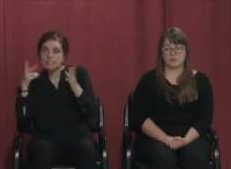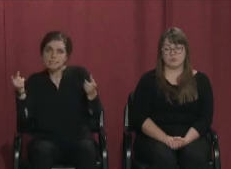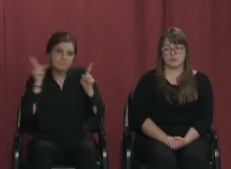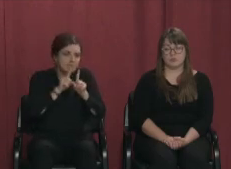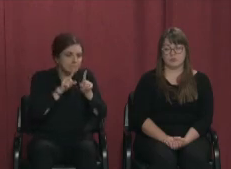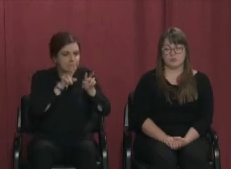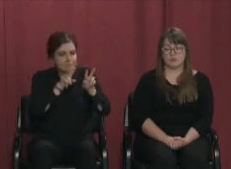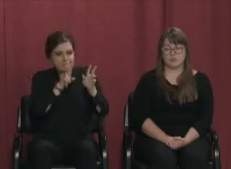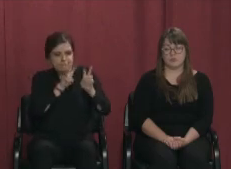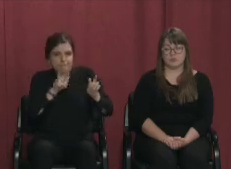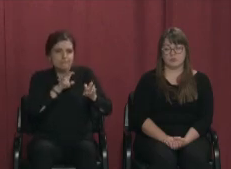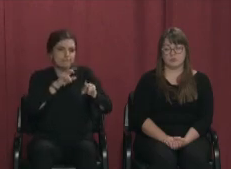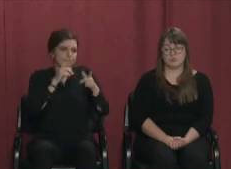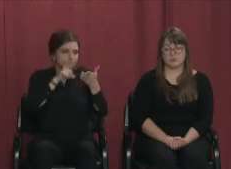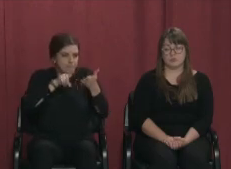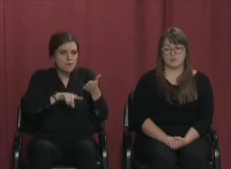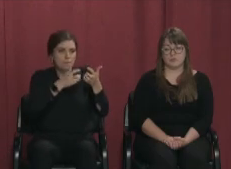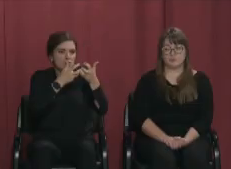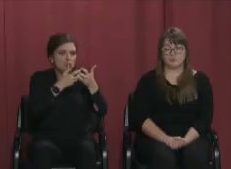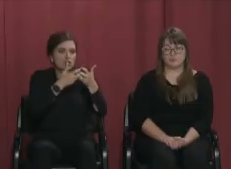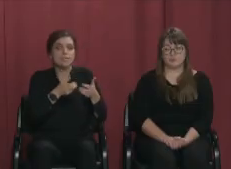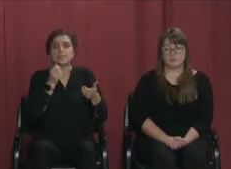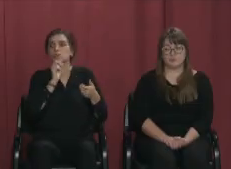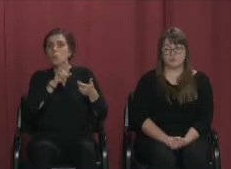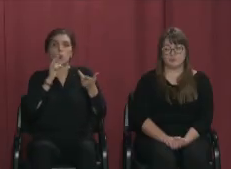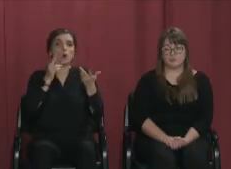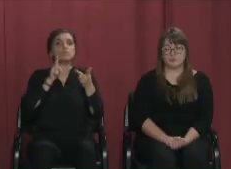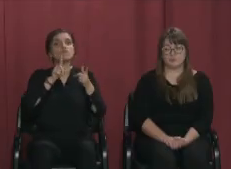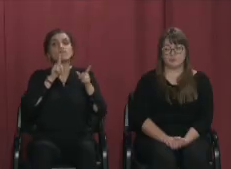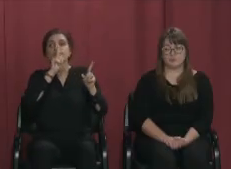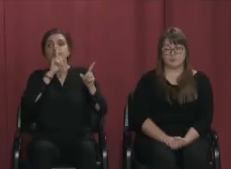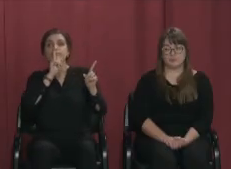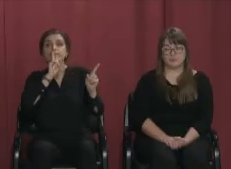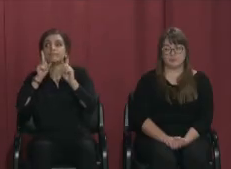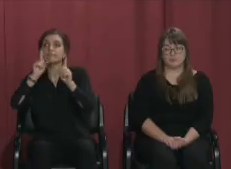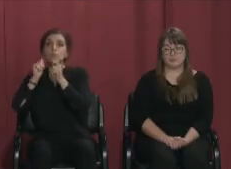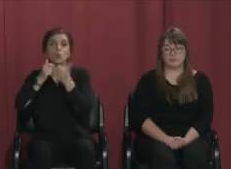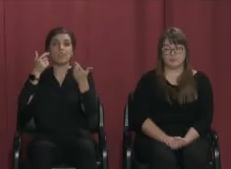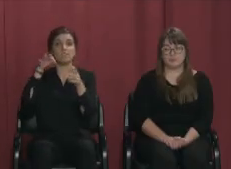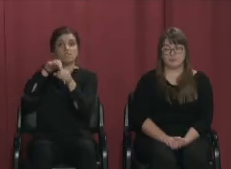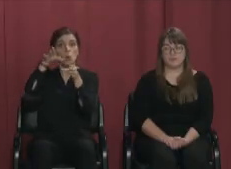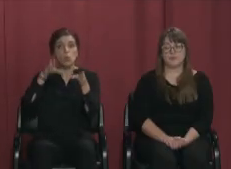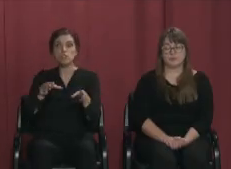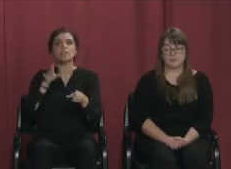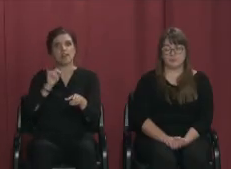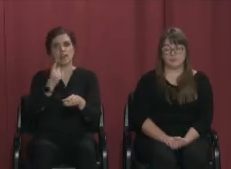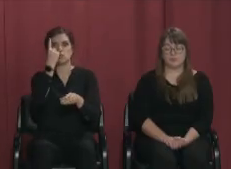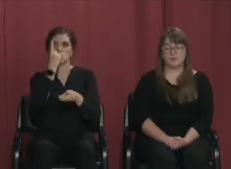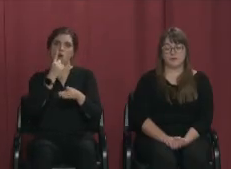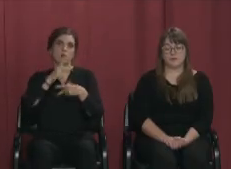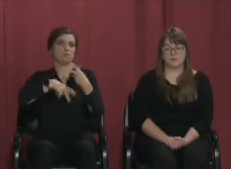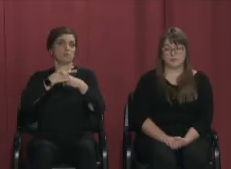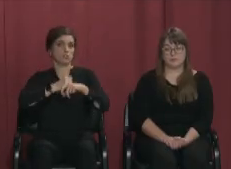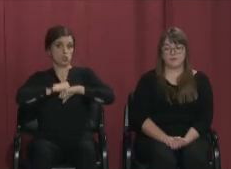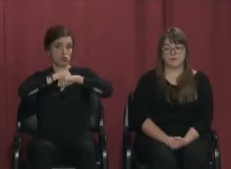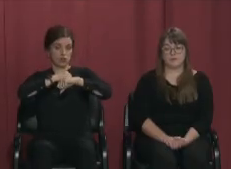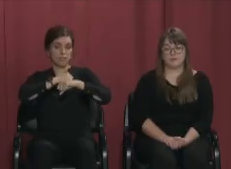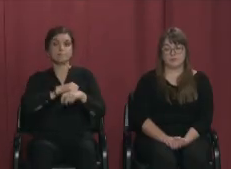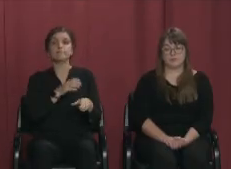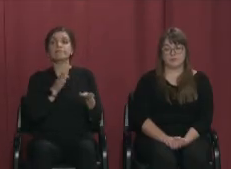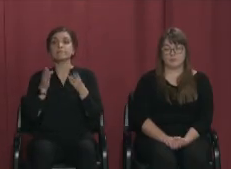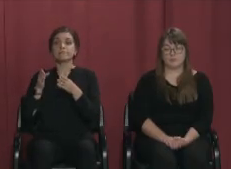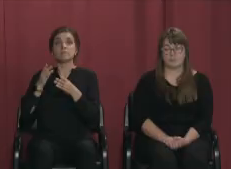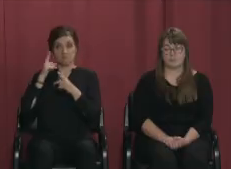talking to voters, and so that is one of our layers of security. Also throughout the building, to get in and out of